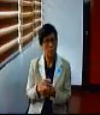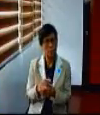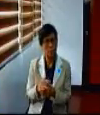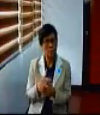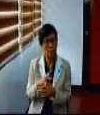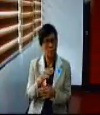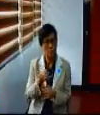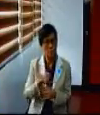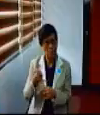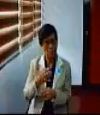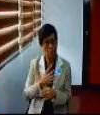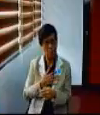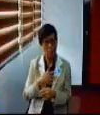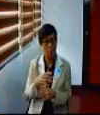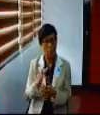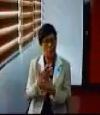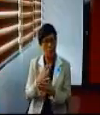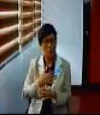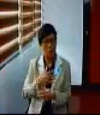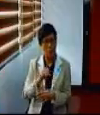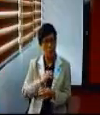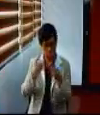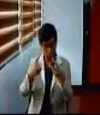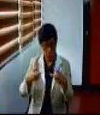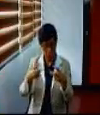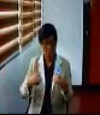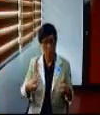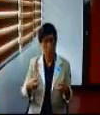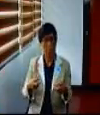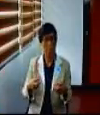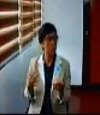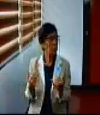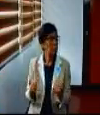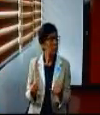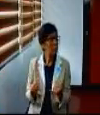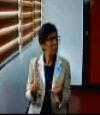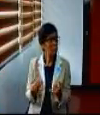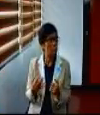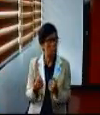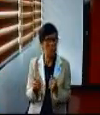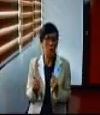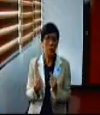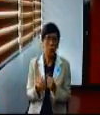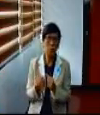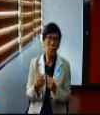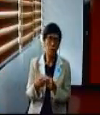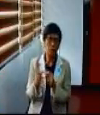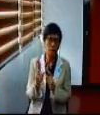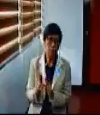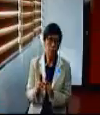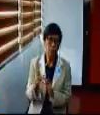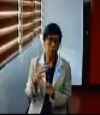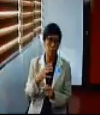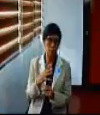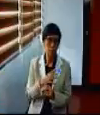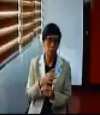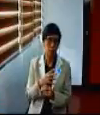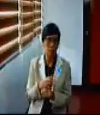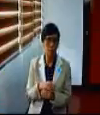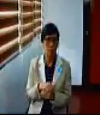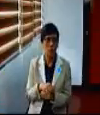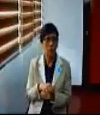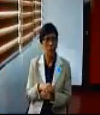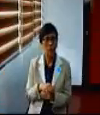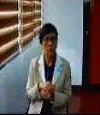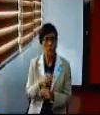my own reflections. Now, to start with, the corporate responsibility to respect is not new.